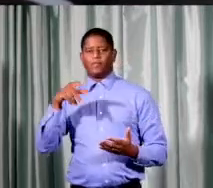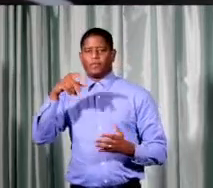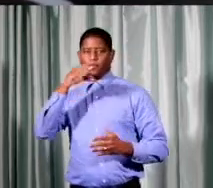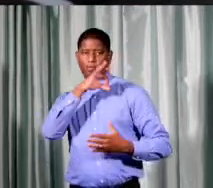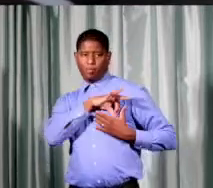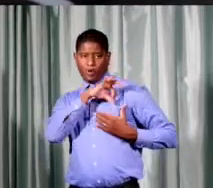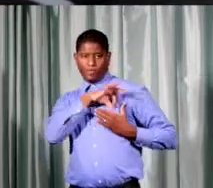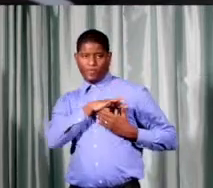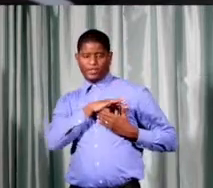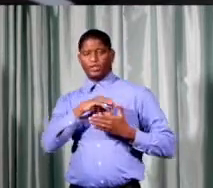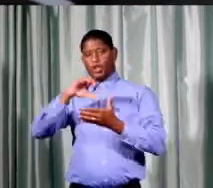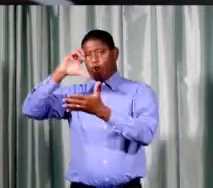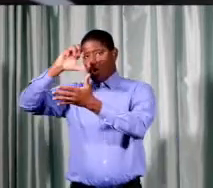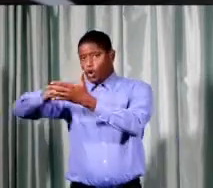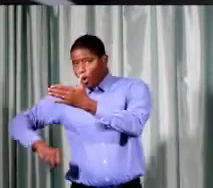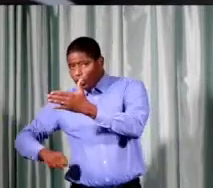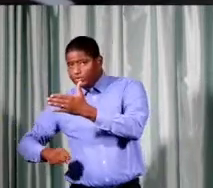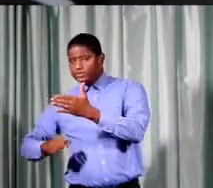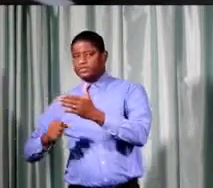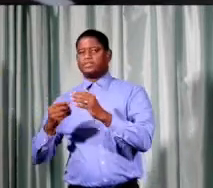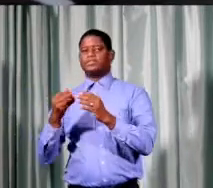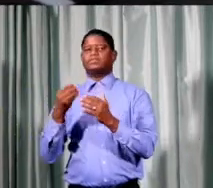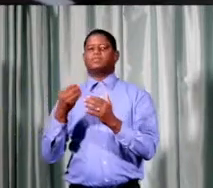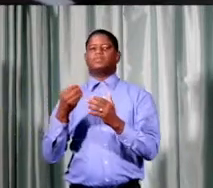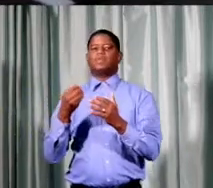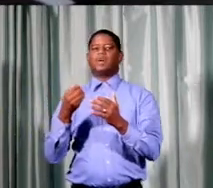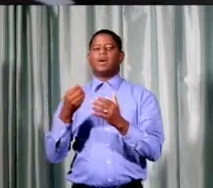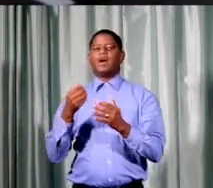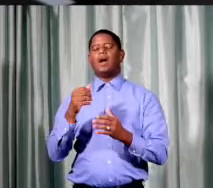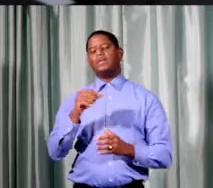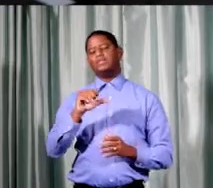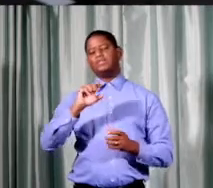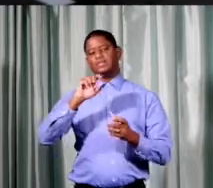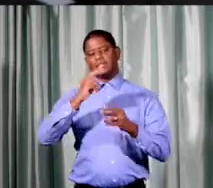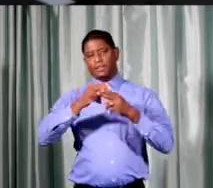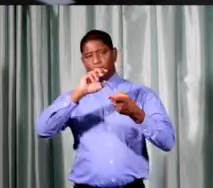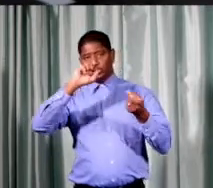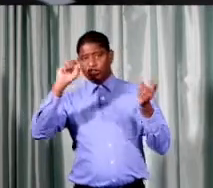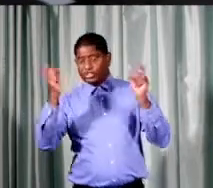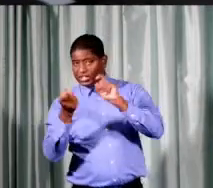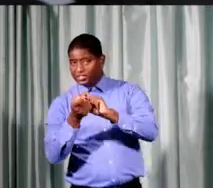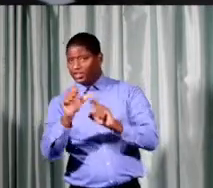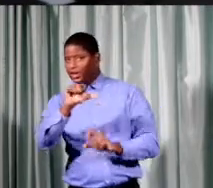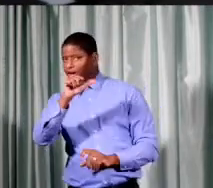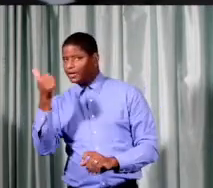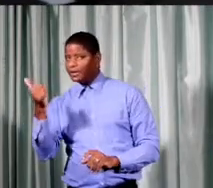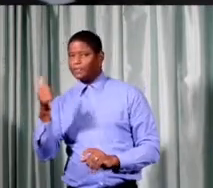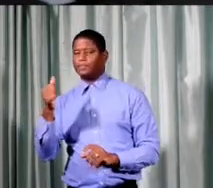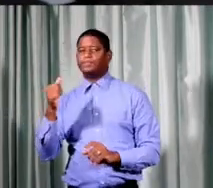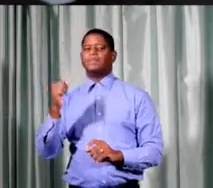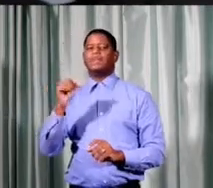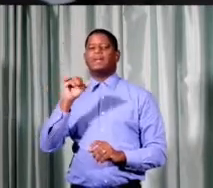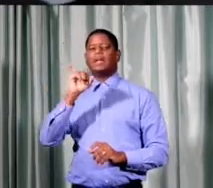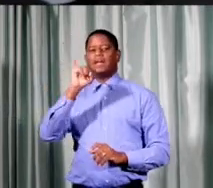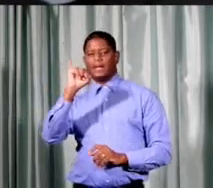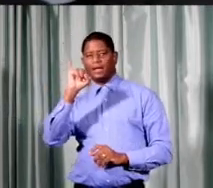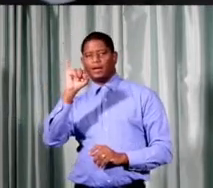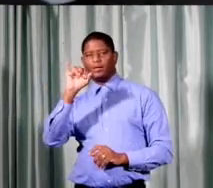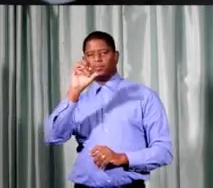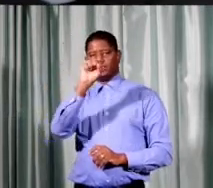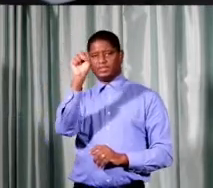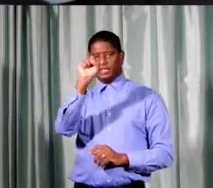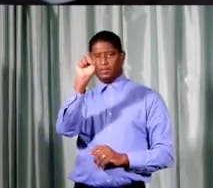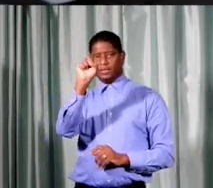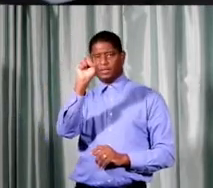P&L, profit and loss account. Then they change the name to income statement. And now the name is statement of comprehensive